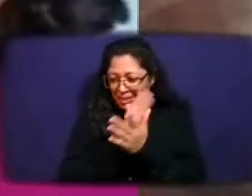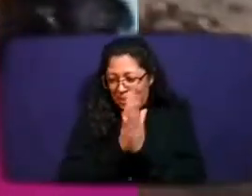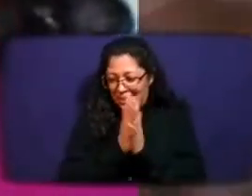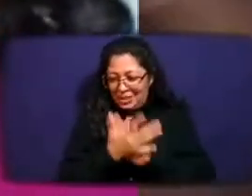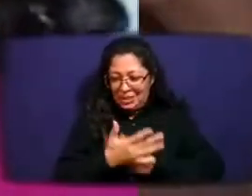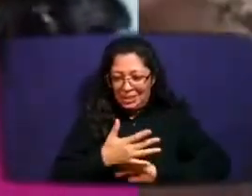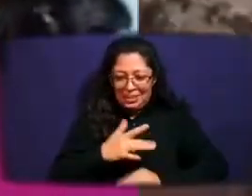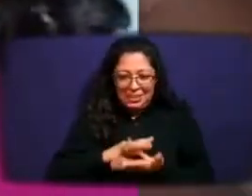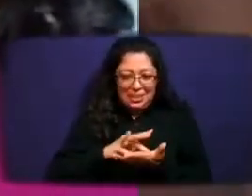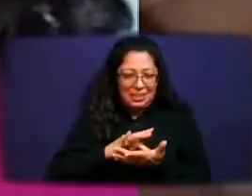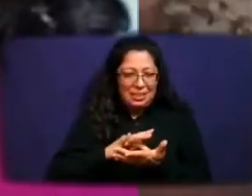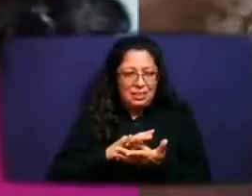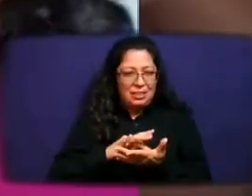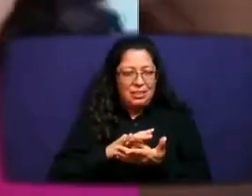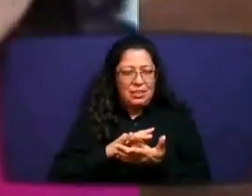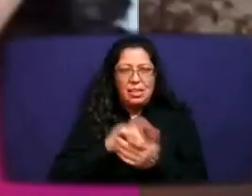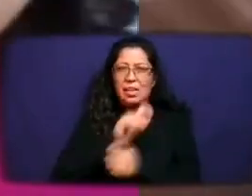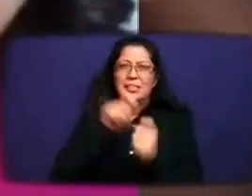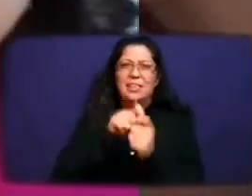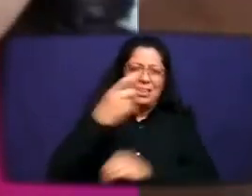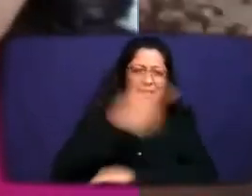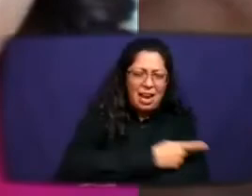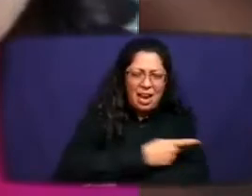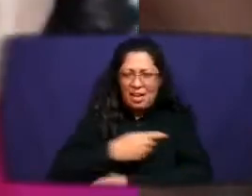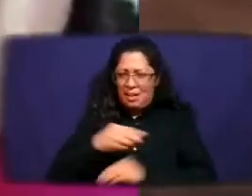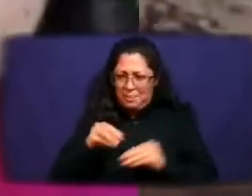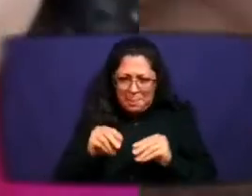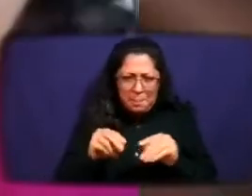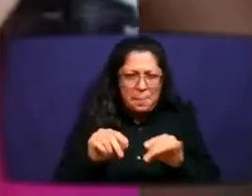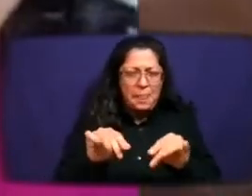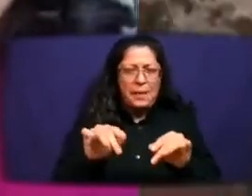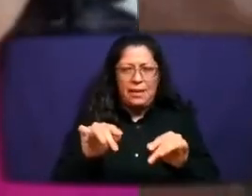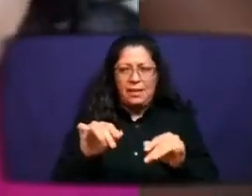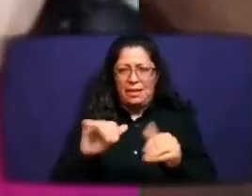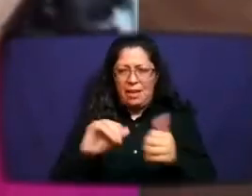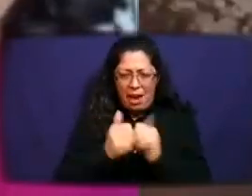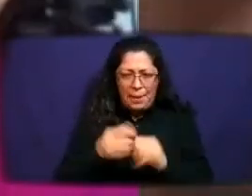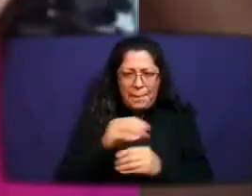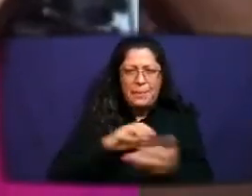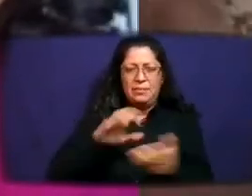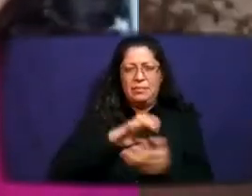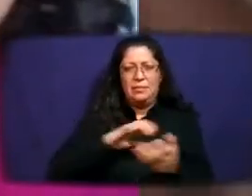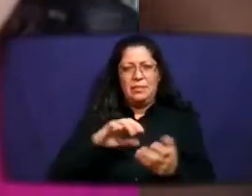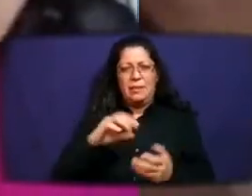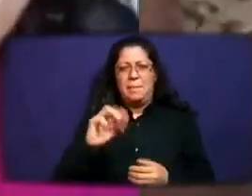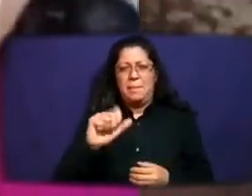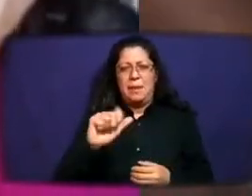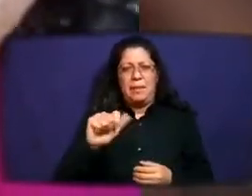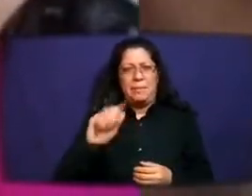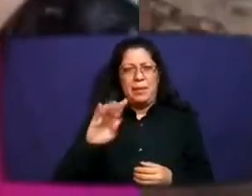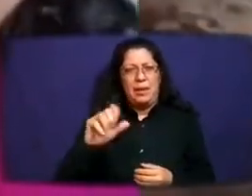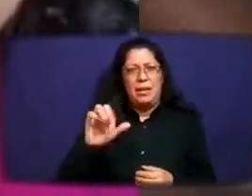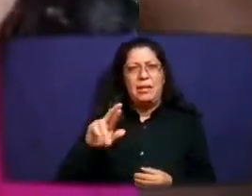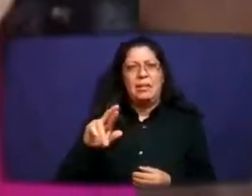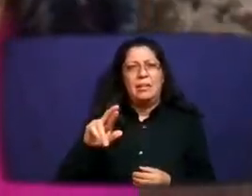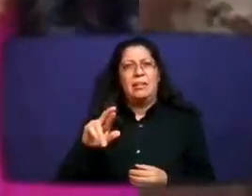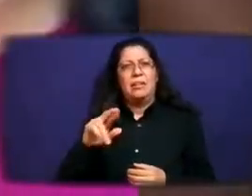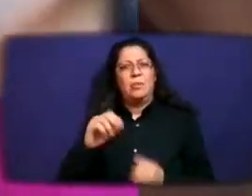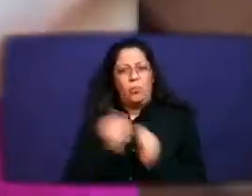mora. How to mix the malabar gourd with honey. Make palenquetas.